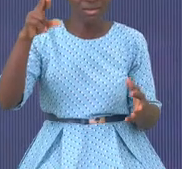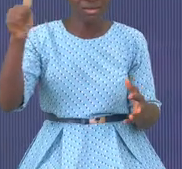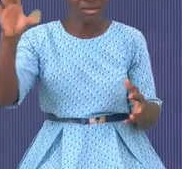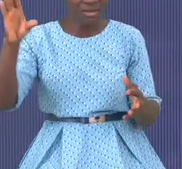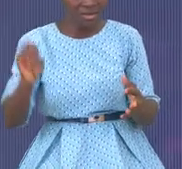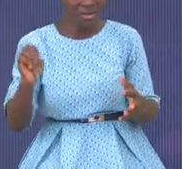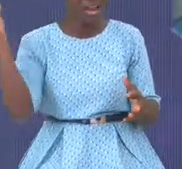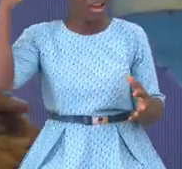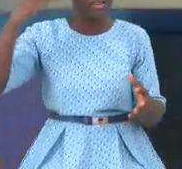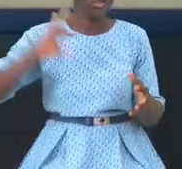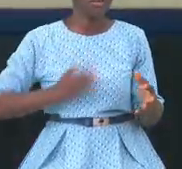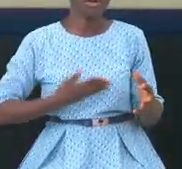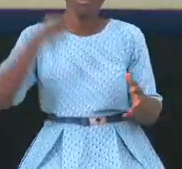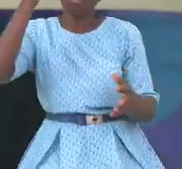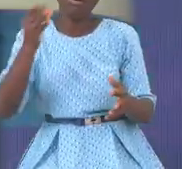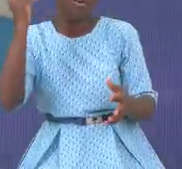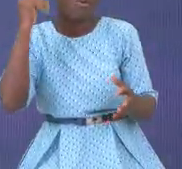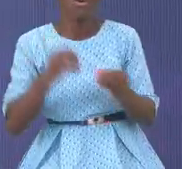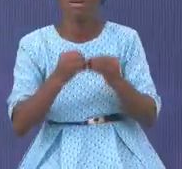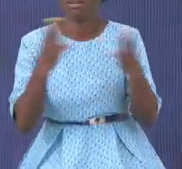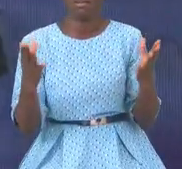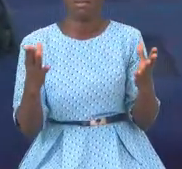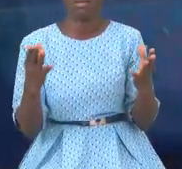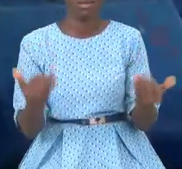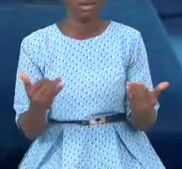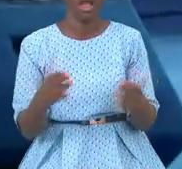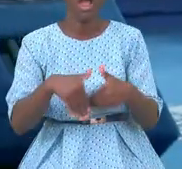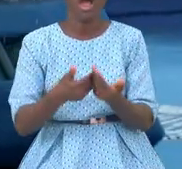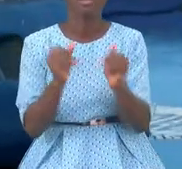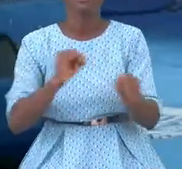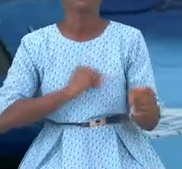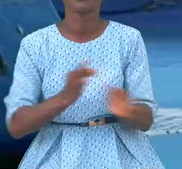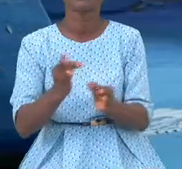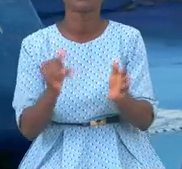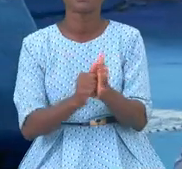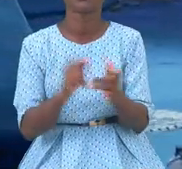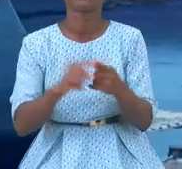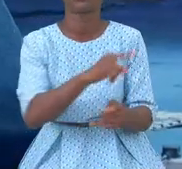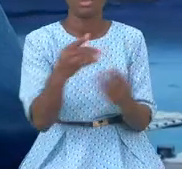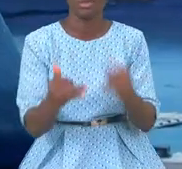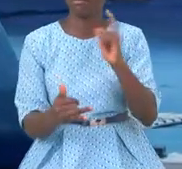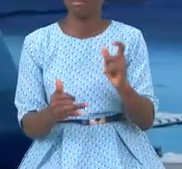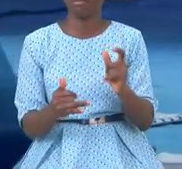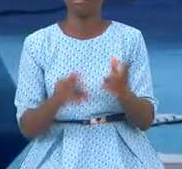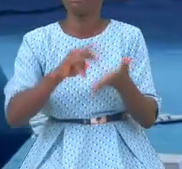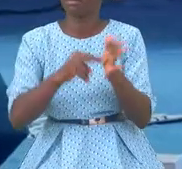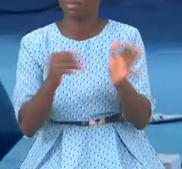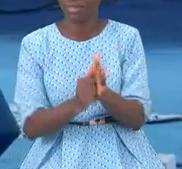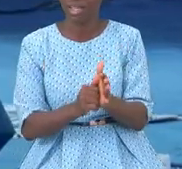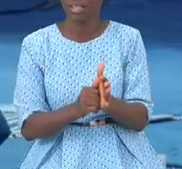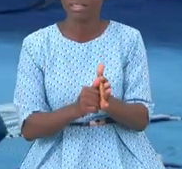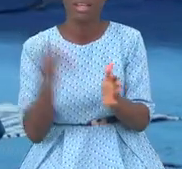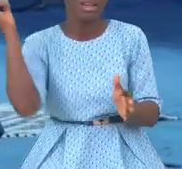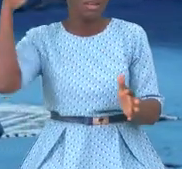I explain that to you? What he's saying is, it's as wide as the ocean, it's as deep as